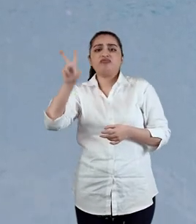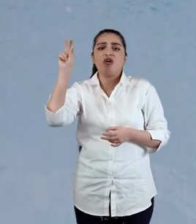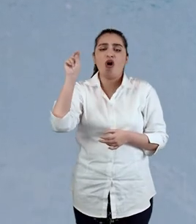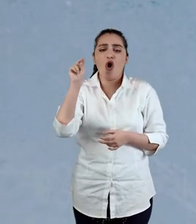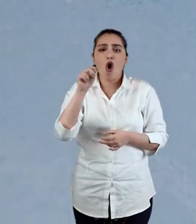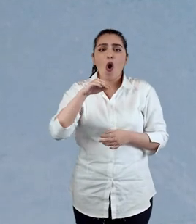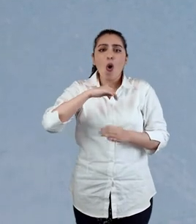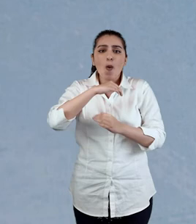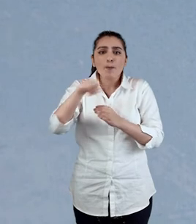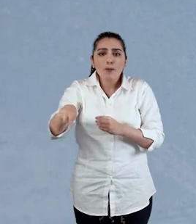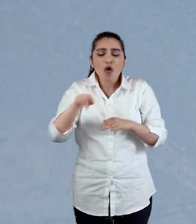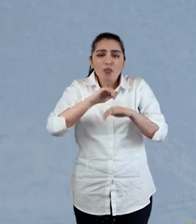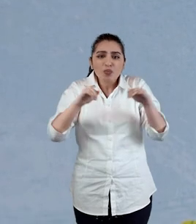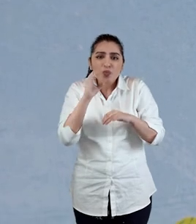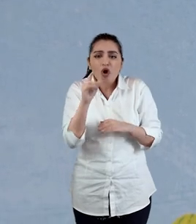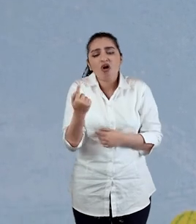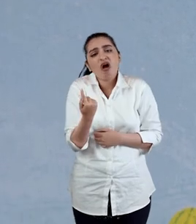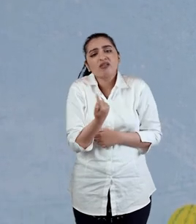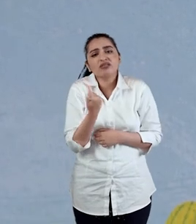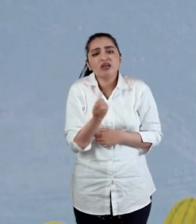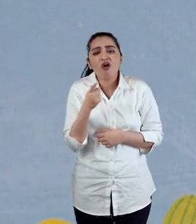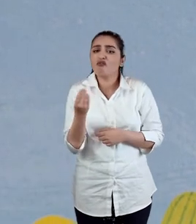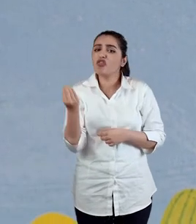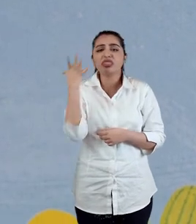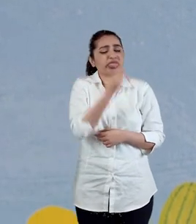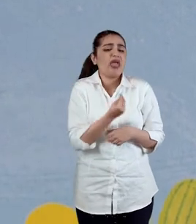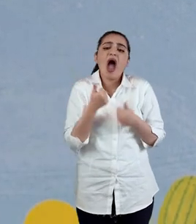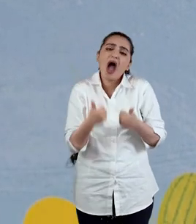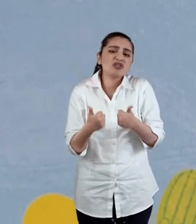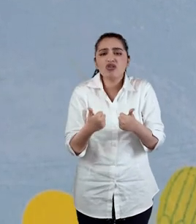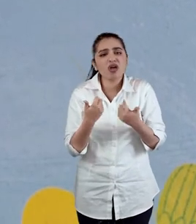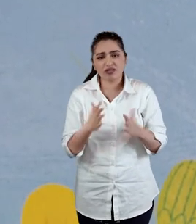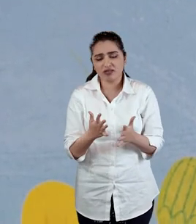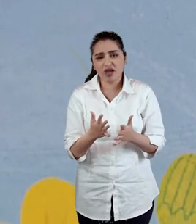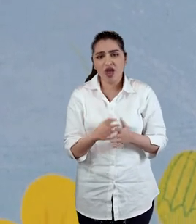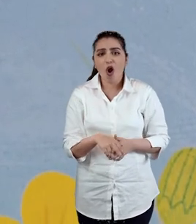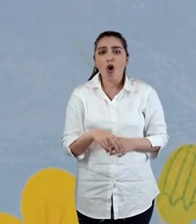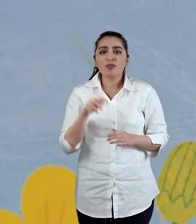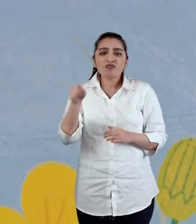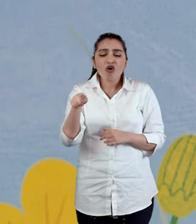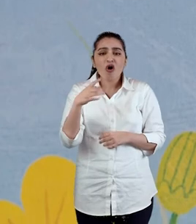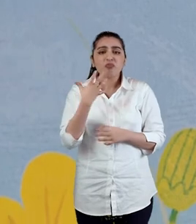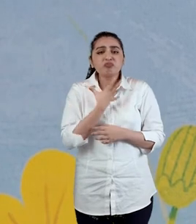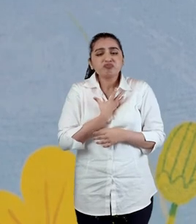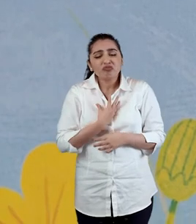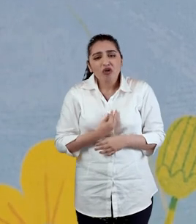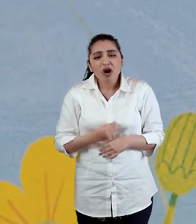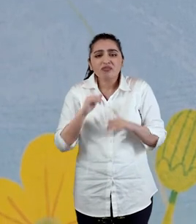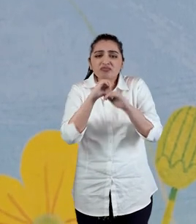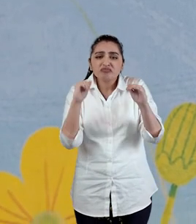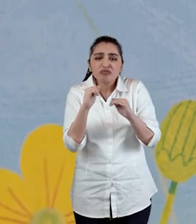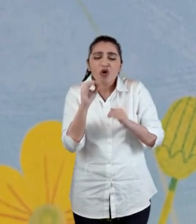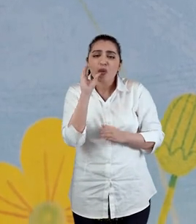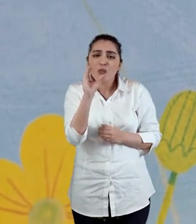heart. It seemed her big dream was now falling apart. She had wanted to dig, make